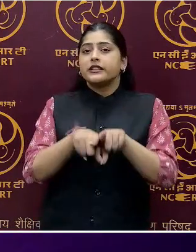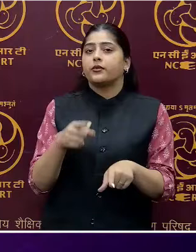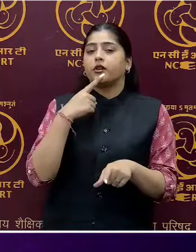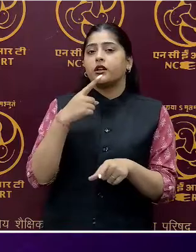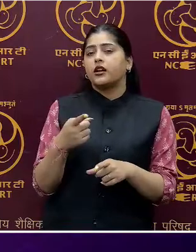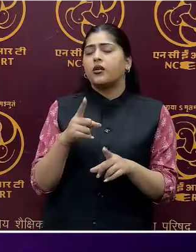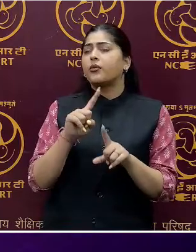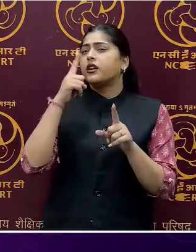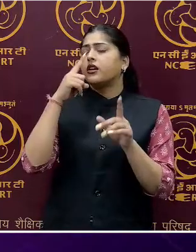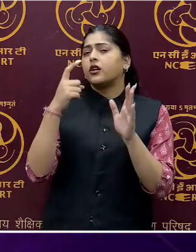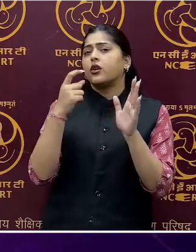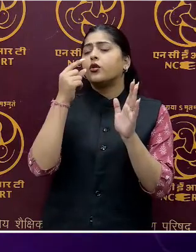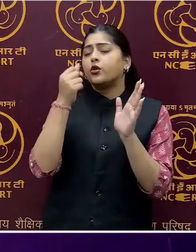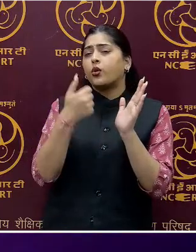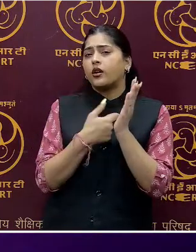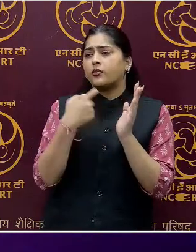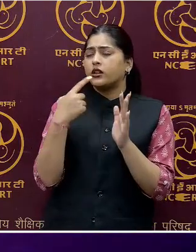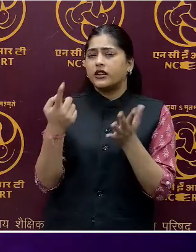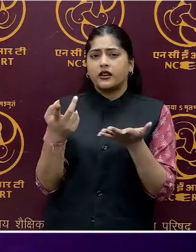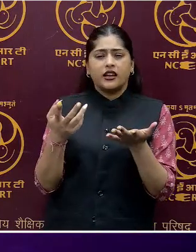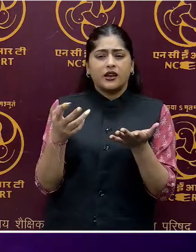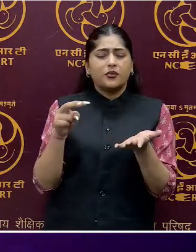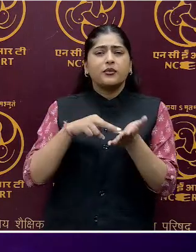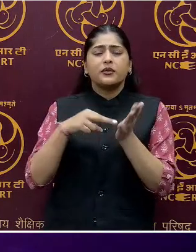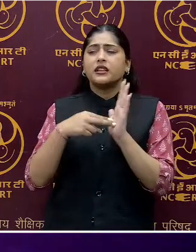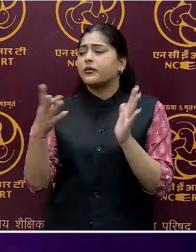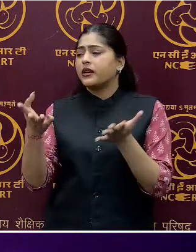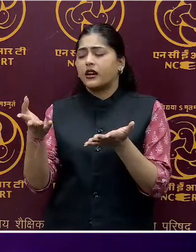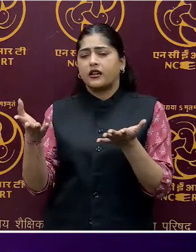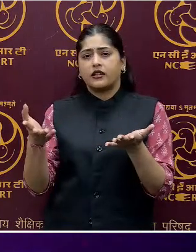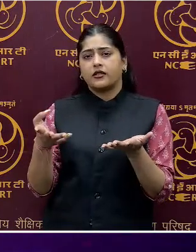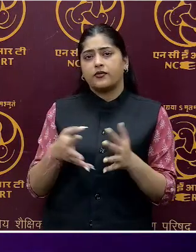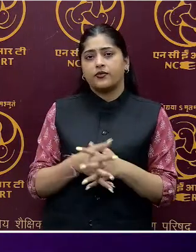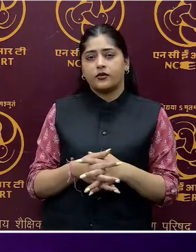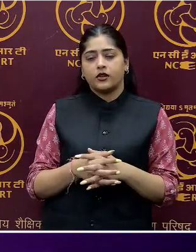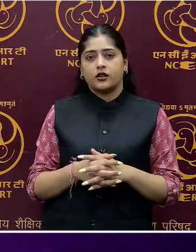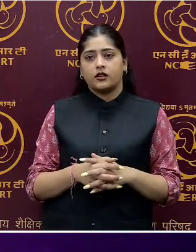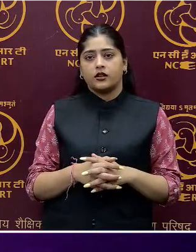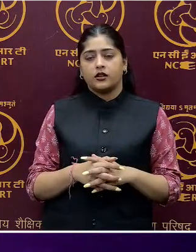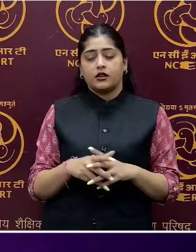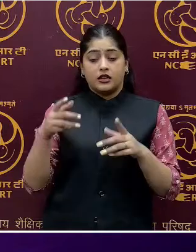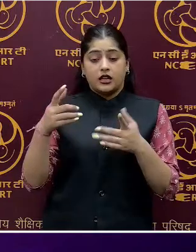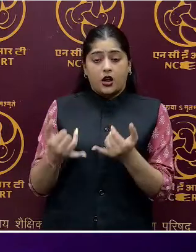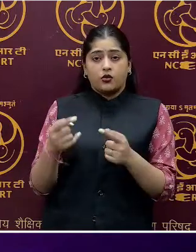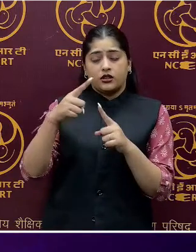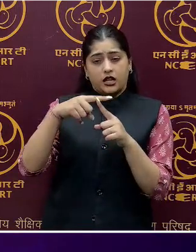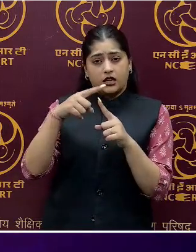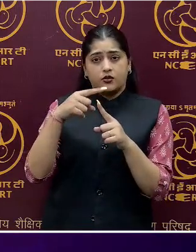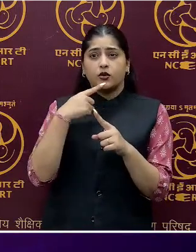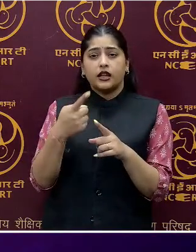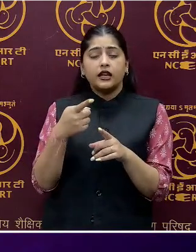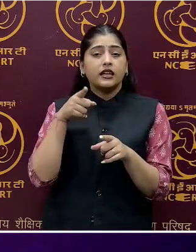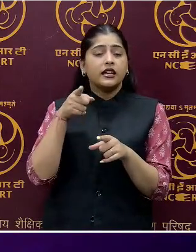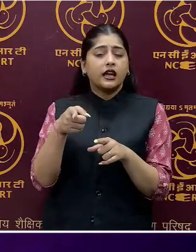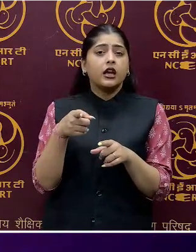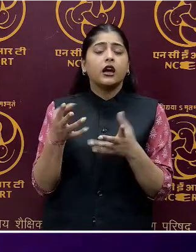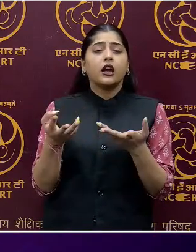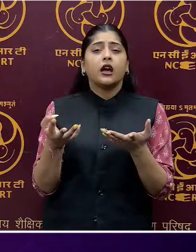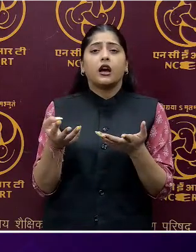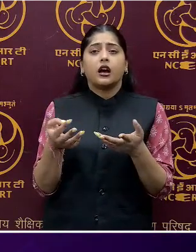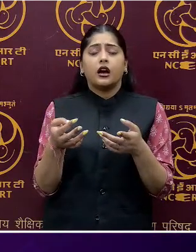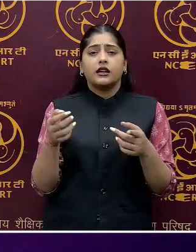but what is it? Now Tejas, it looks like a bicycle to me, but it has only one